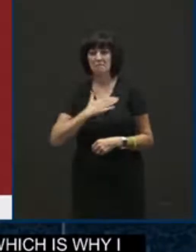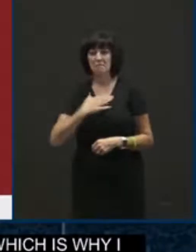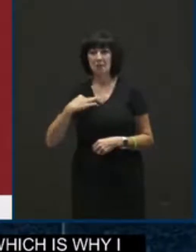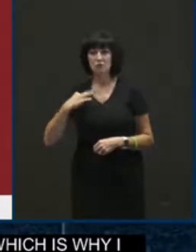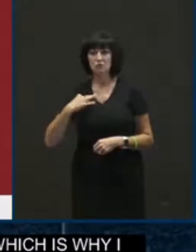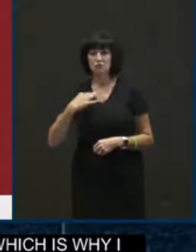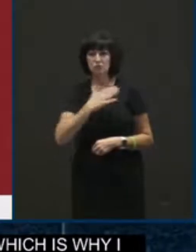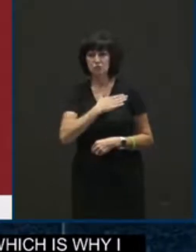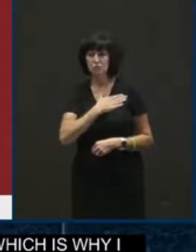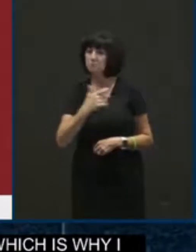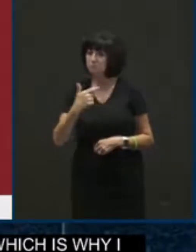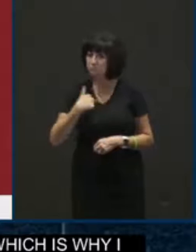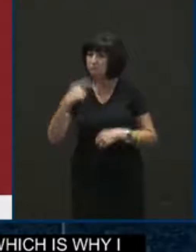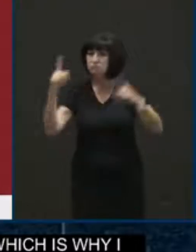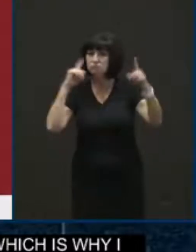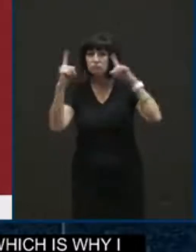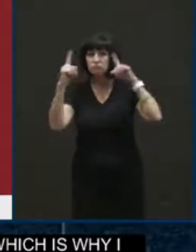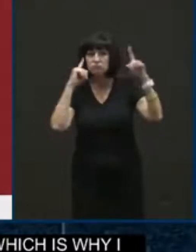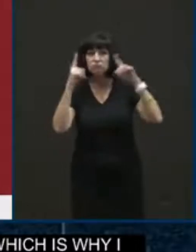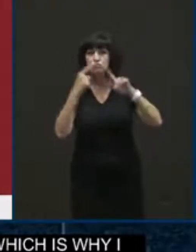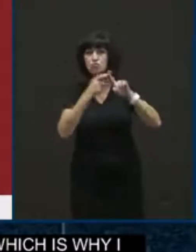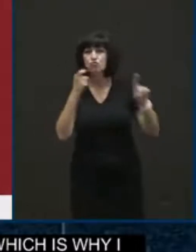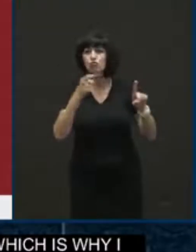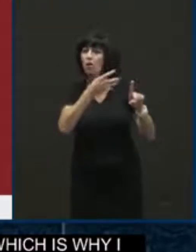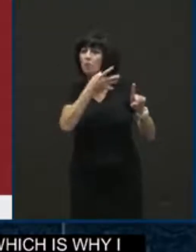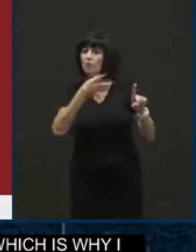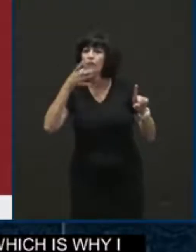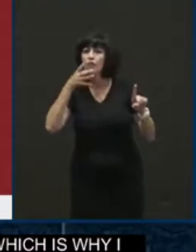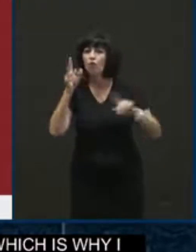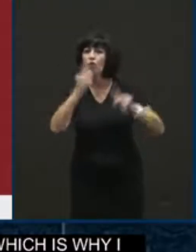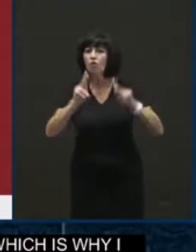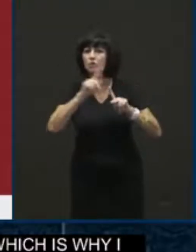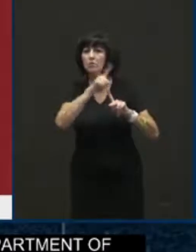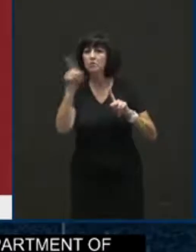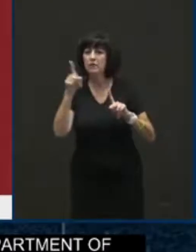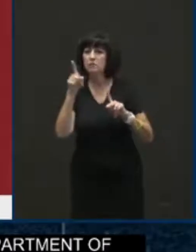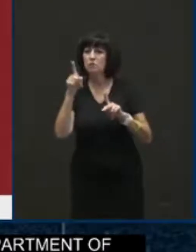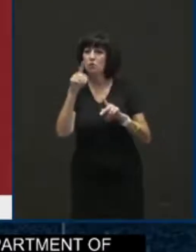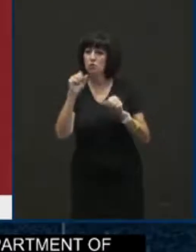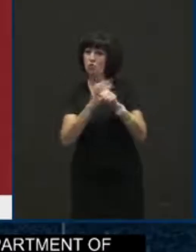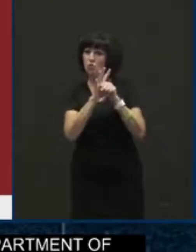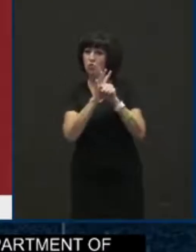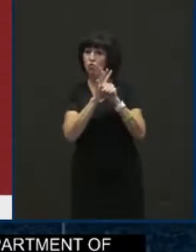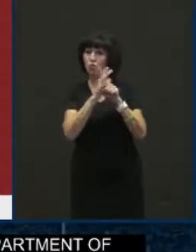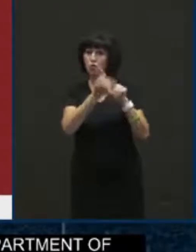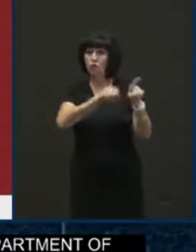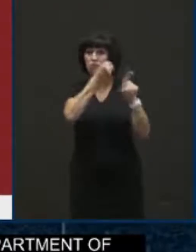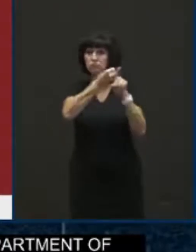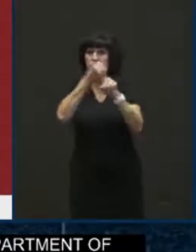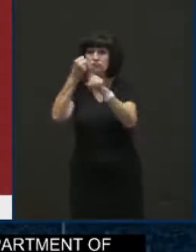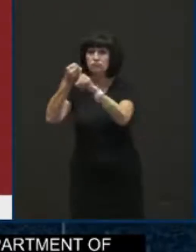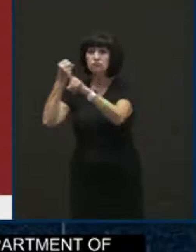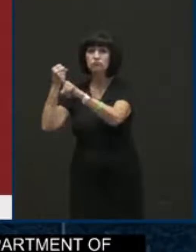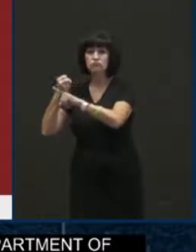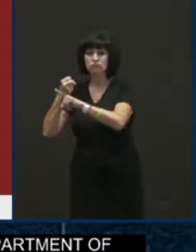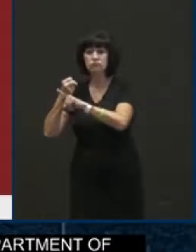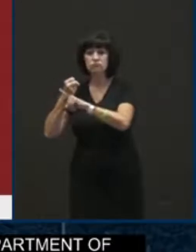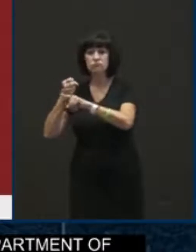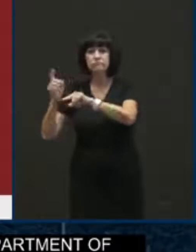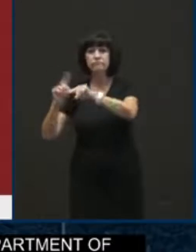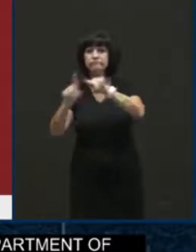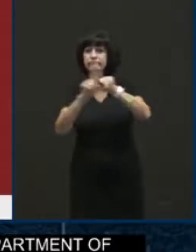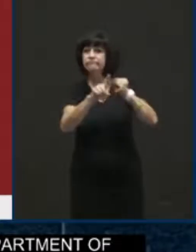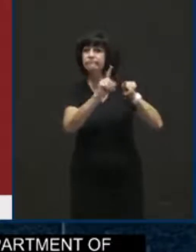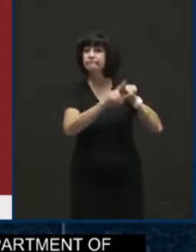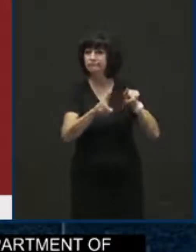our farmers with respect to the COVID-19 cases with migrant labor that came up